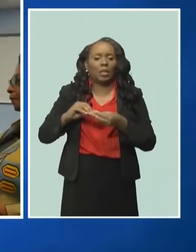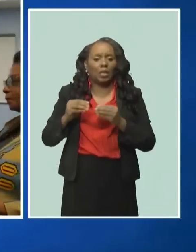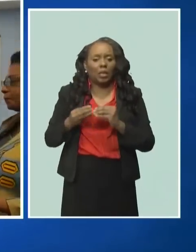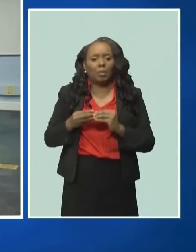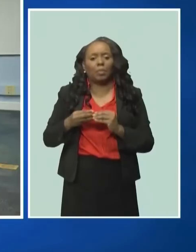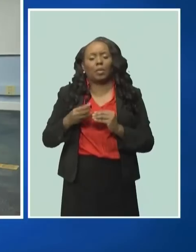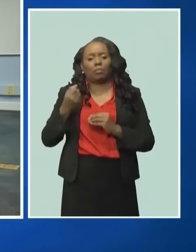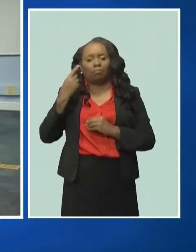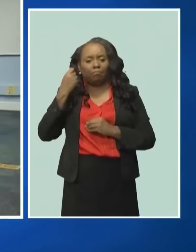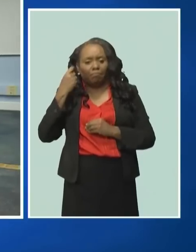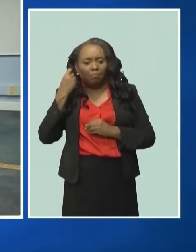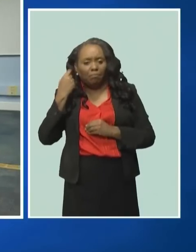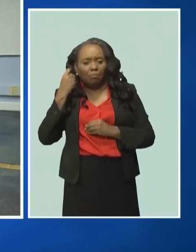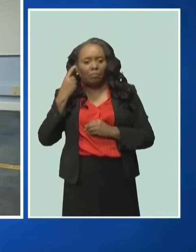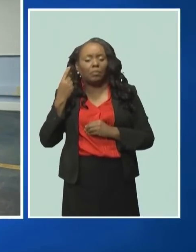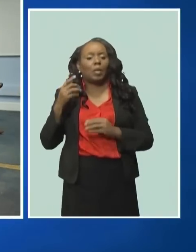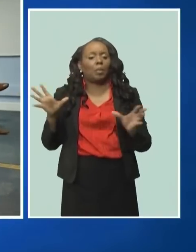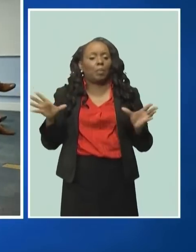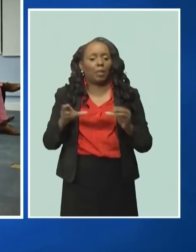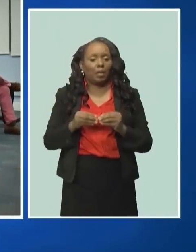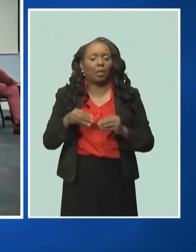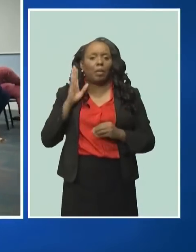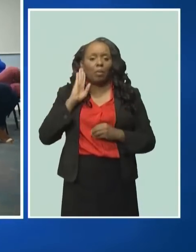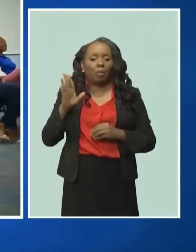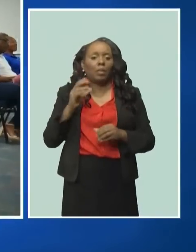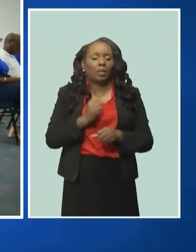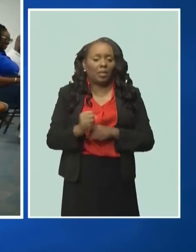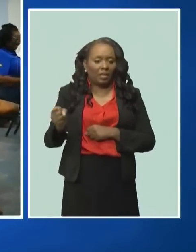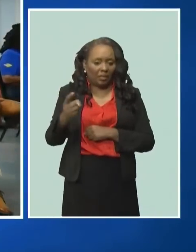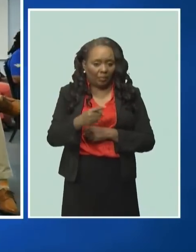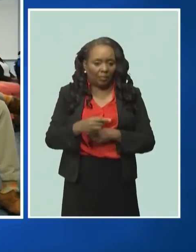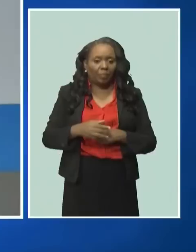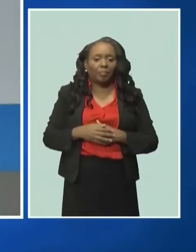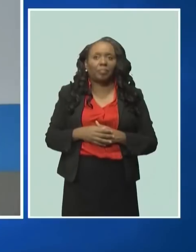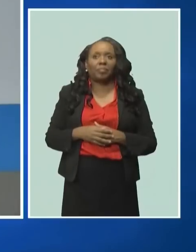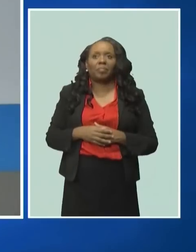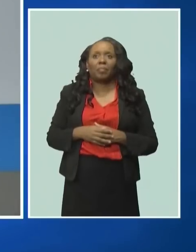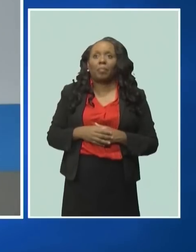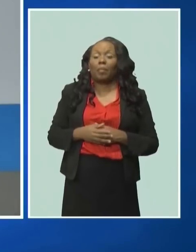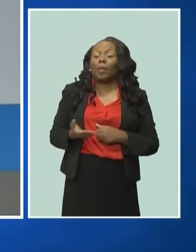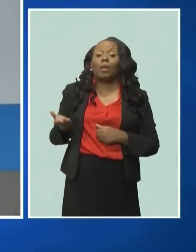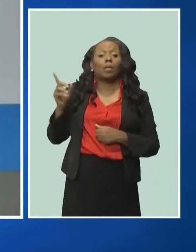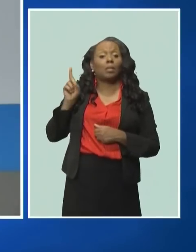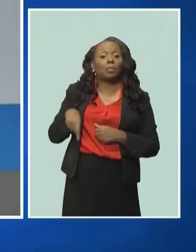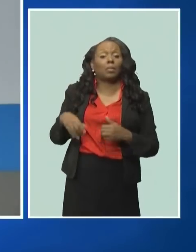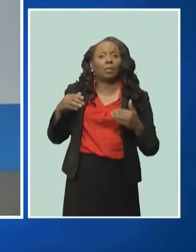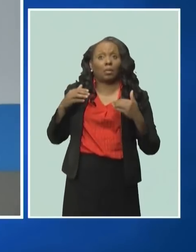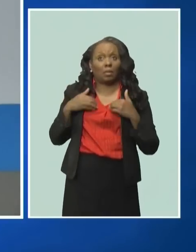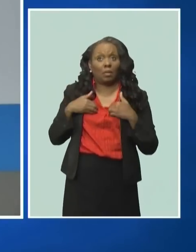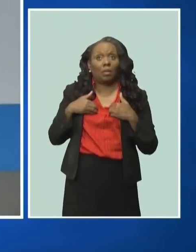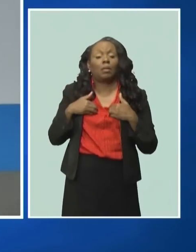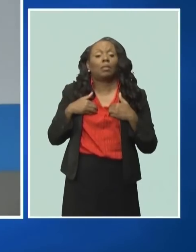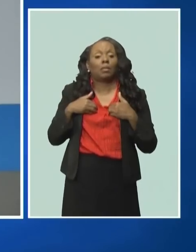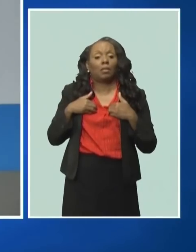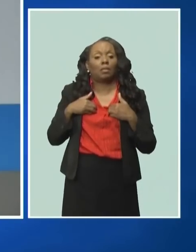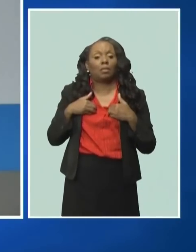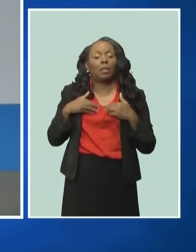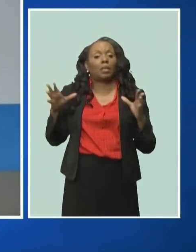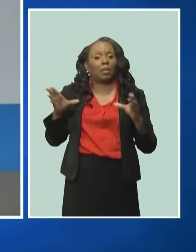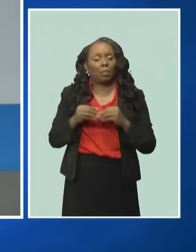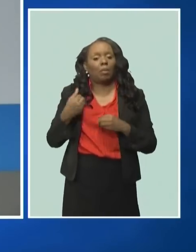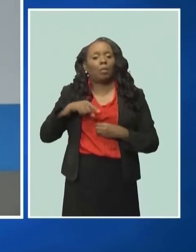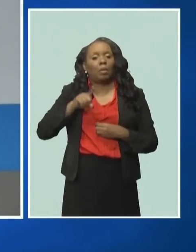for Barbados next year. There must be a financial literacy summit. Barbados must host the